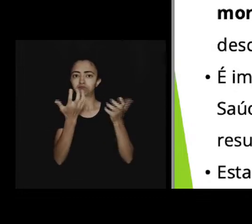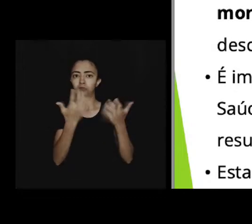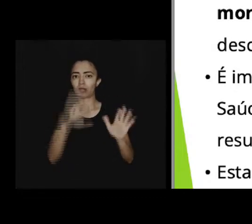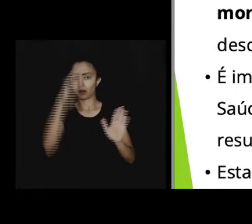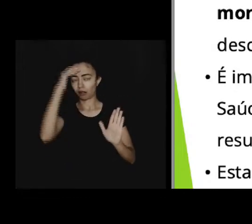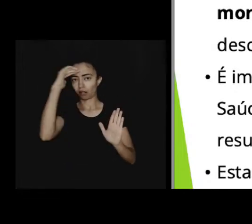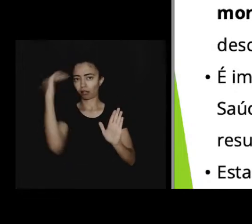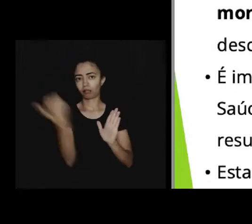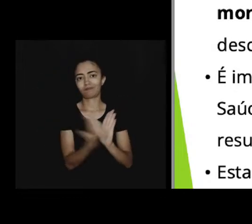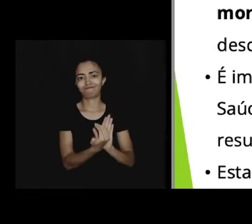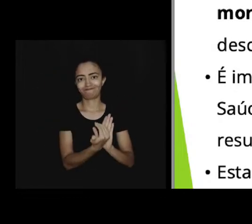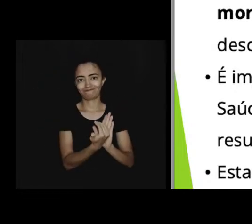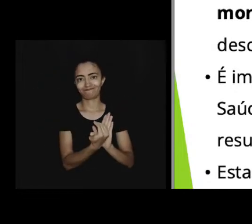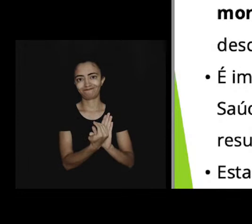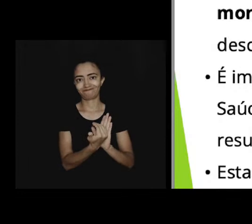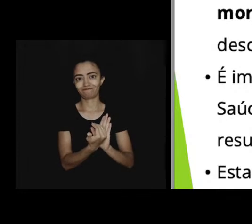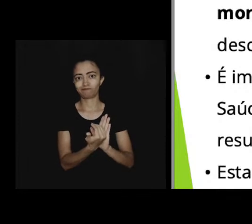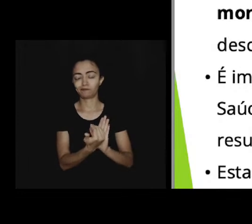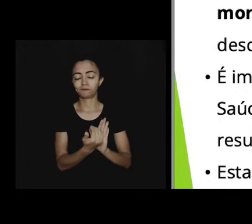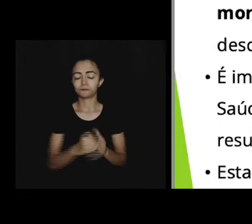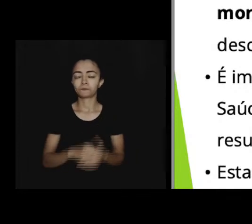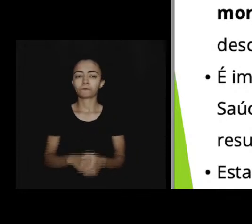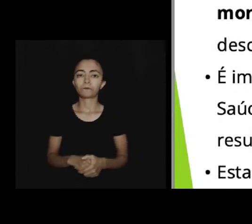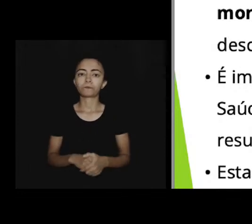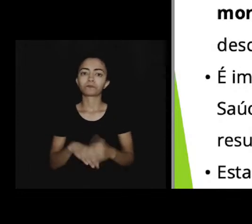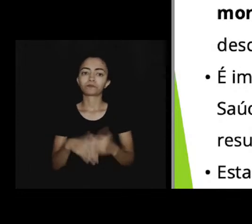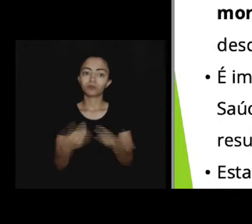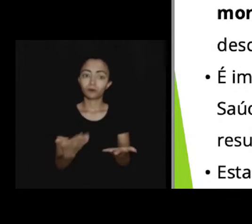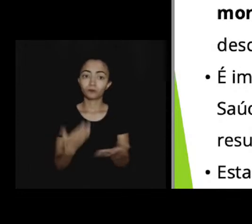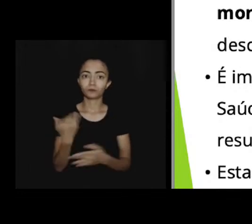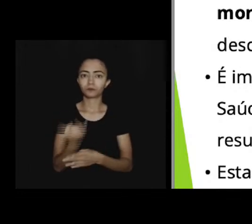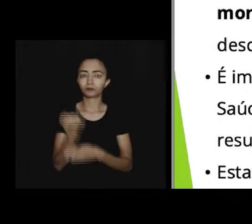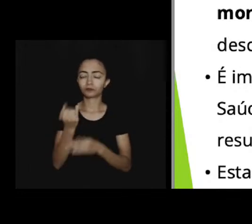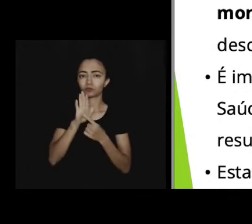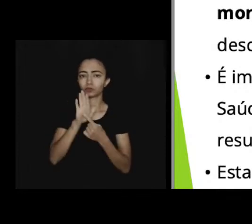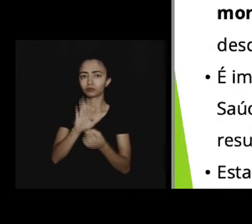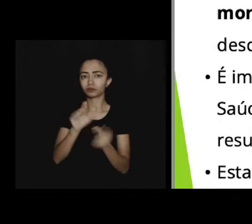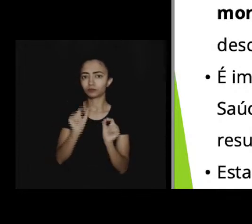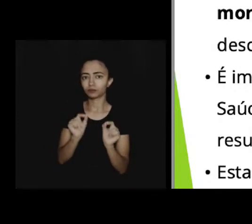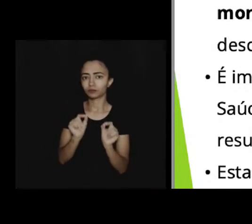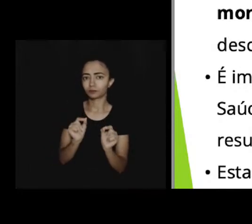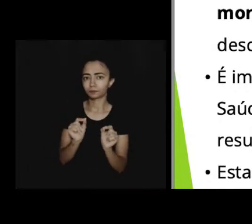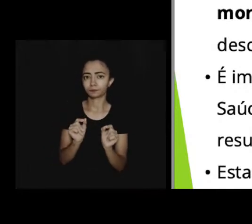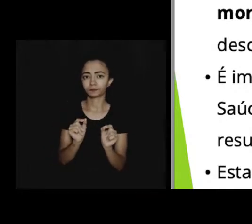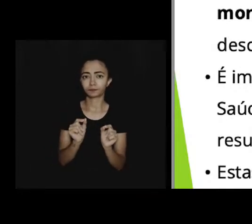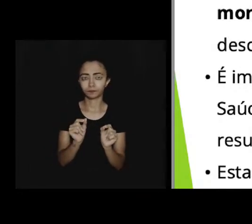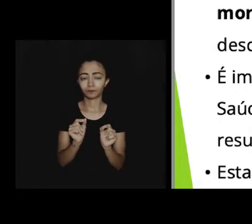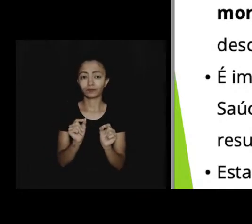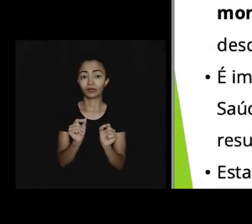disregard for the law. And thus I have to highlight the